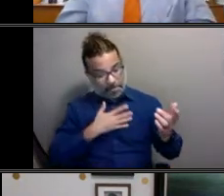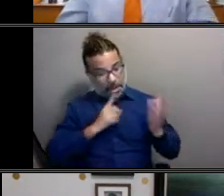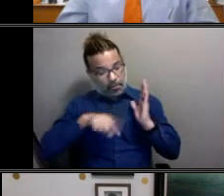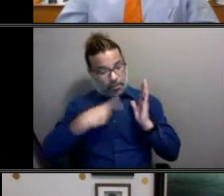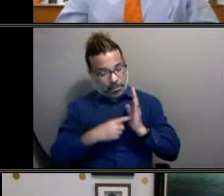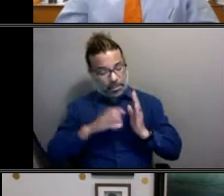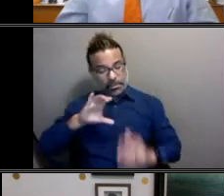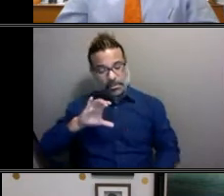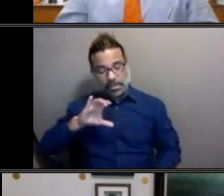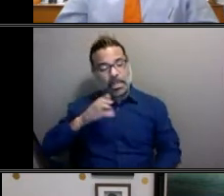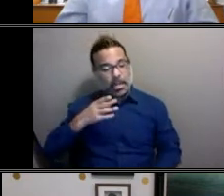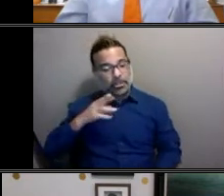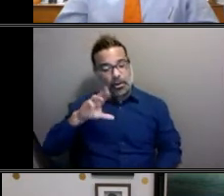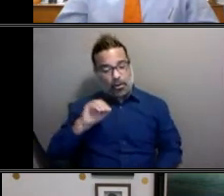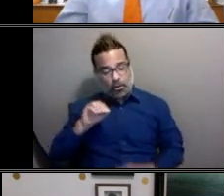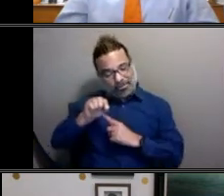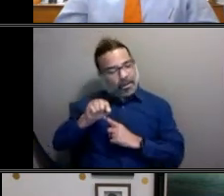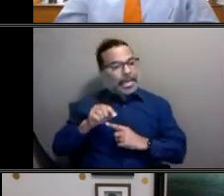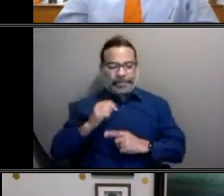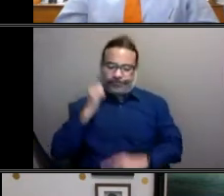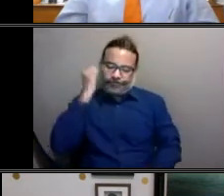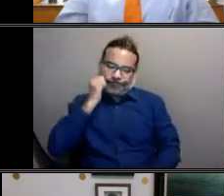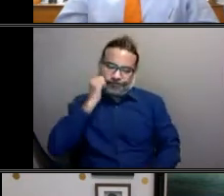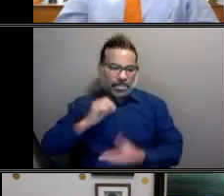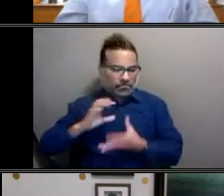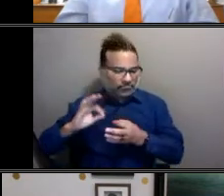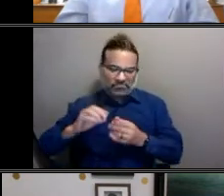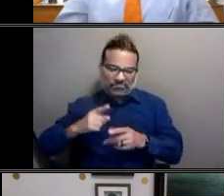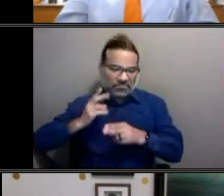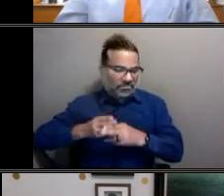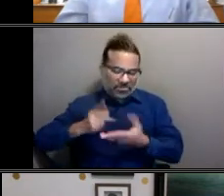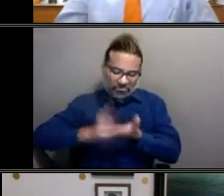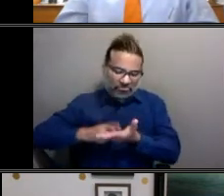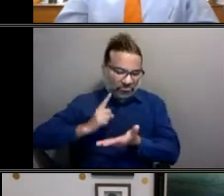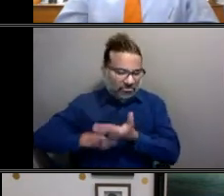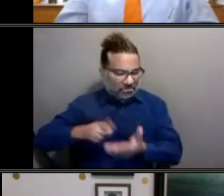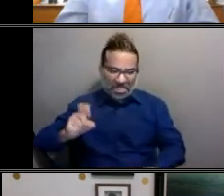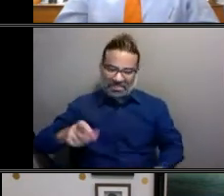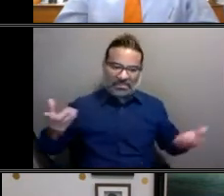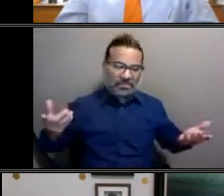CHRO, it is a daily topic of discussion. I